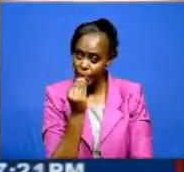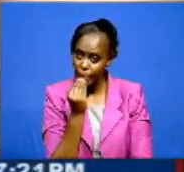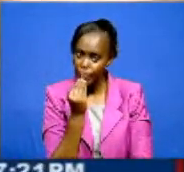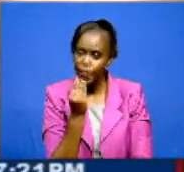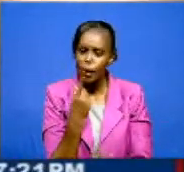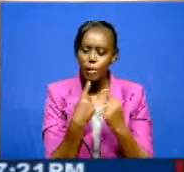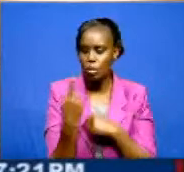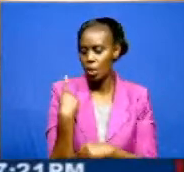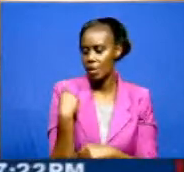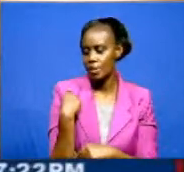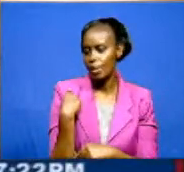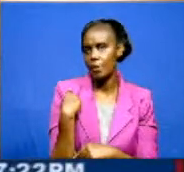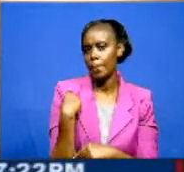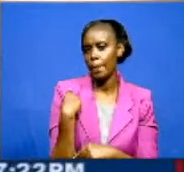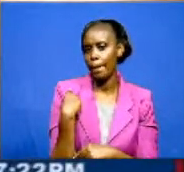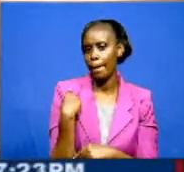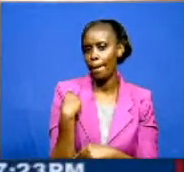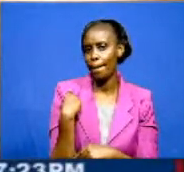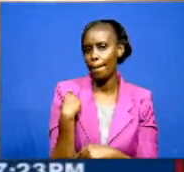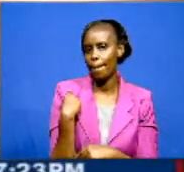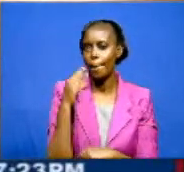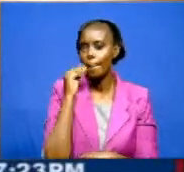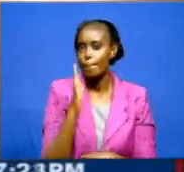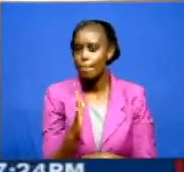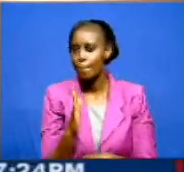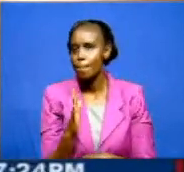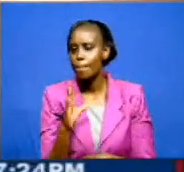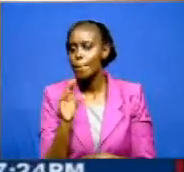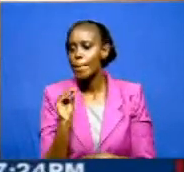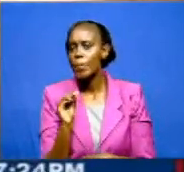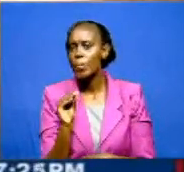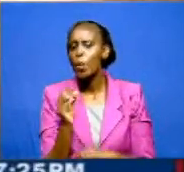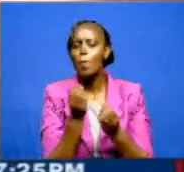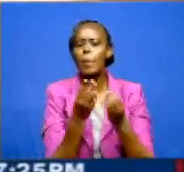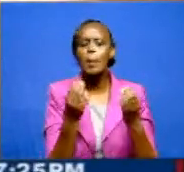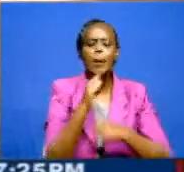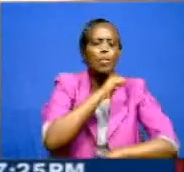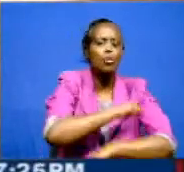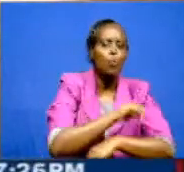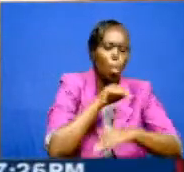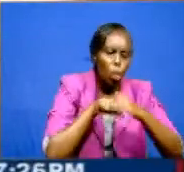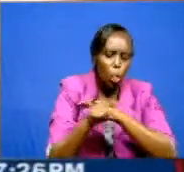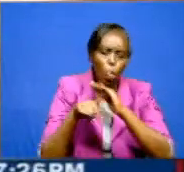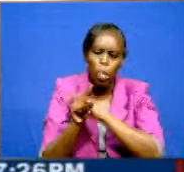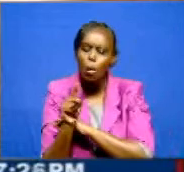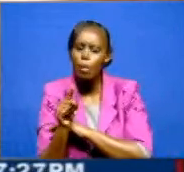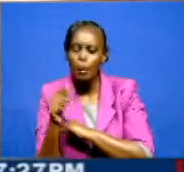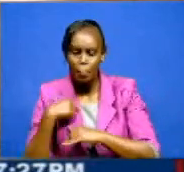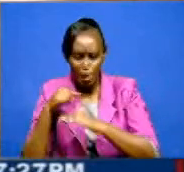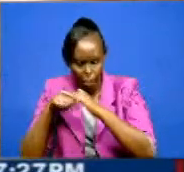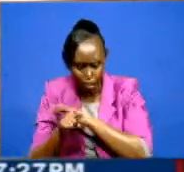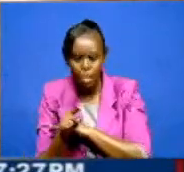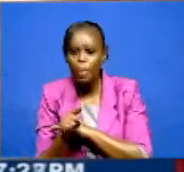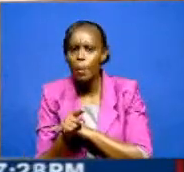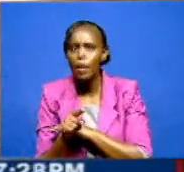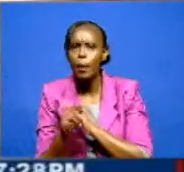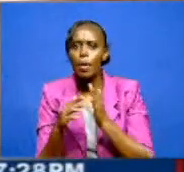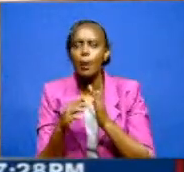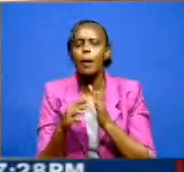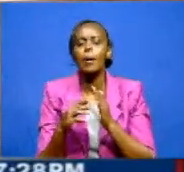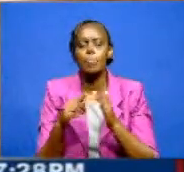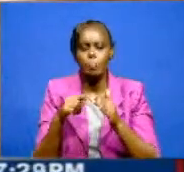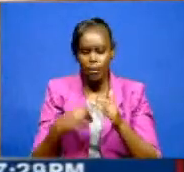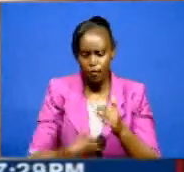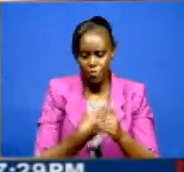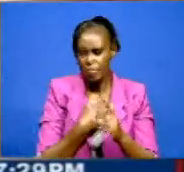about this yesterday. Mr. Speaker, if you go to many of our schools, and I've gone now, since schools opened in Nairobi, I've